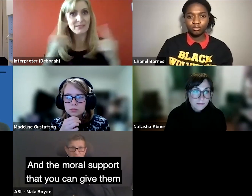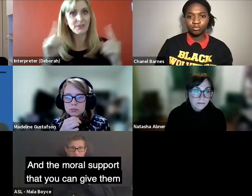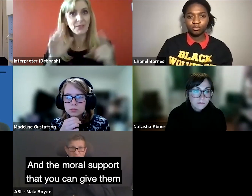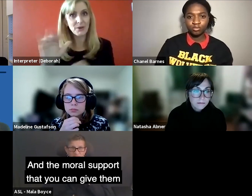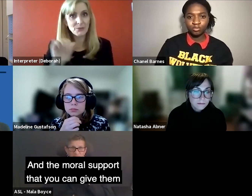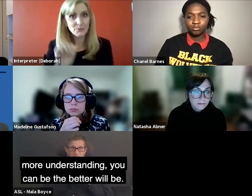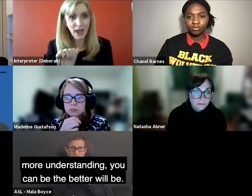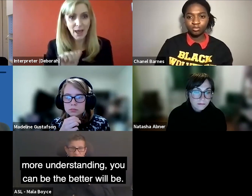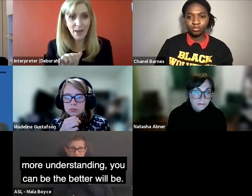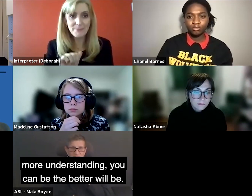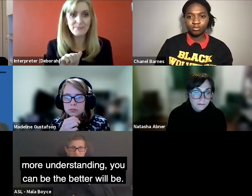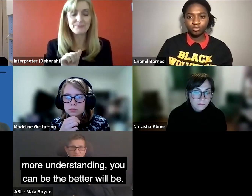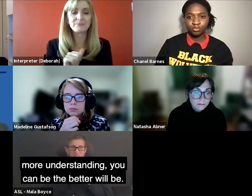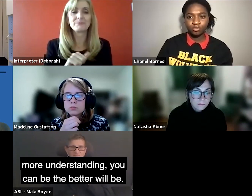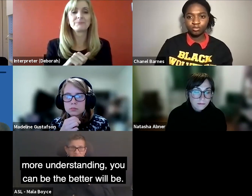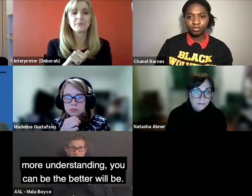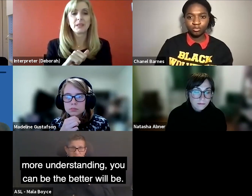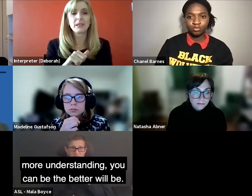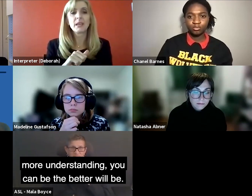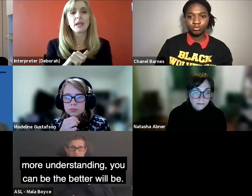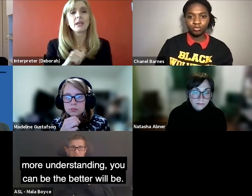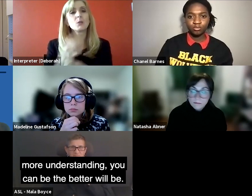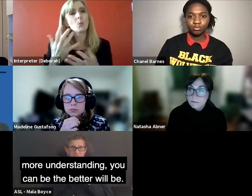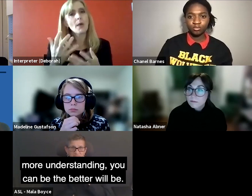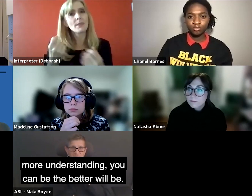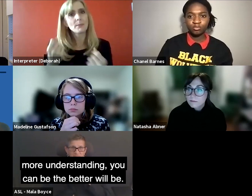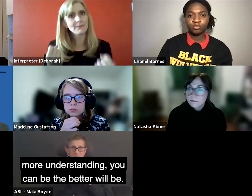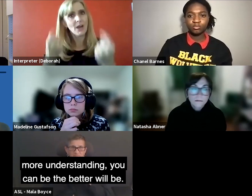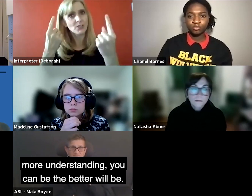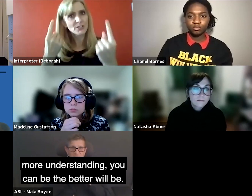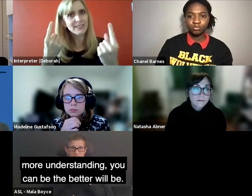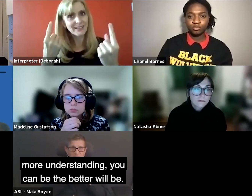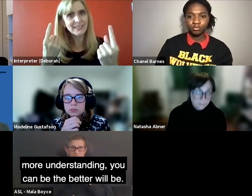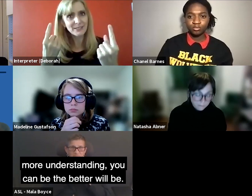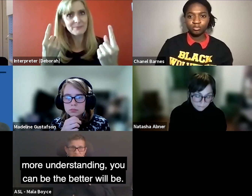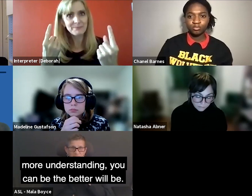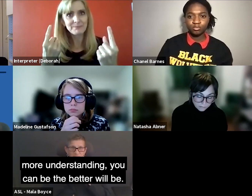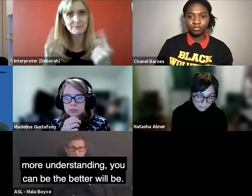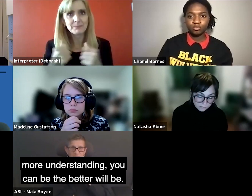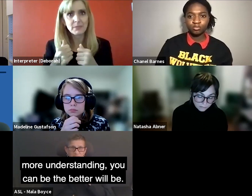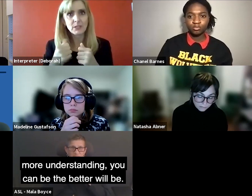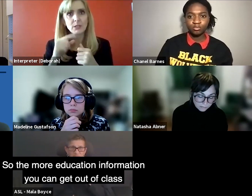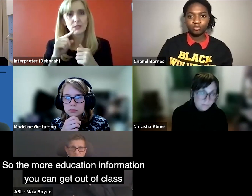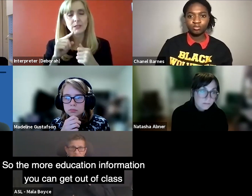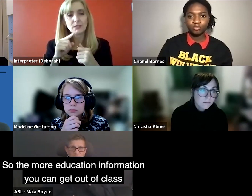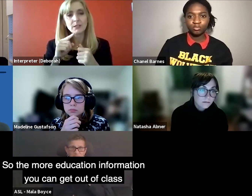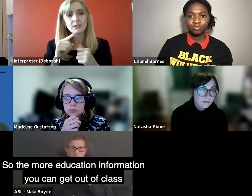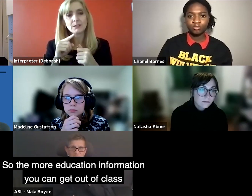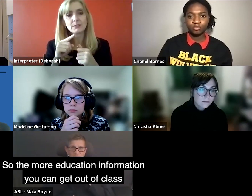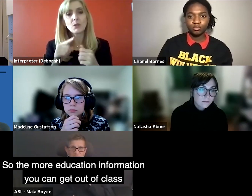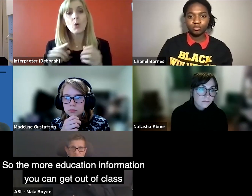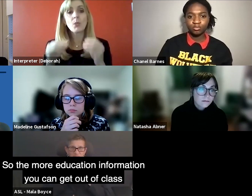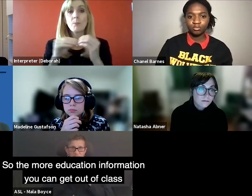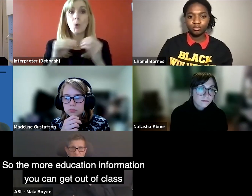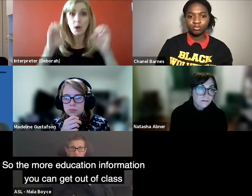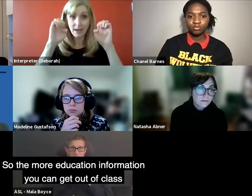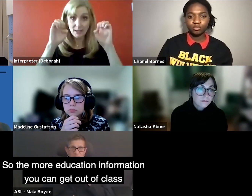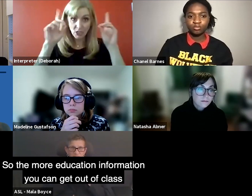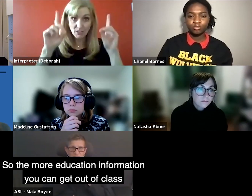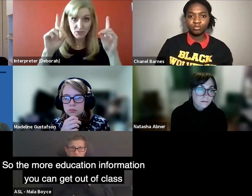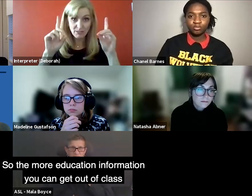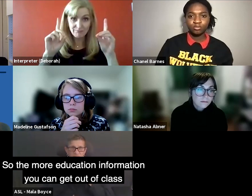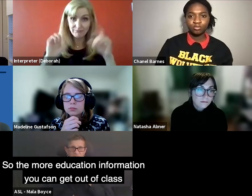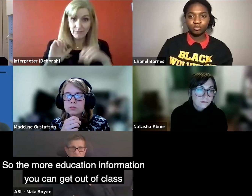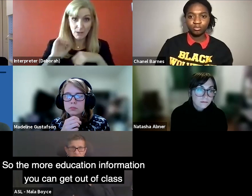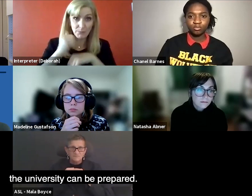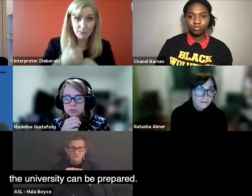more support that you can give them, the more understanding, compassionate you can be, the better it will be. So the more education and information we can